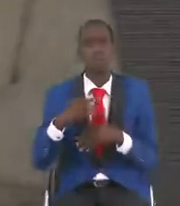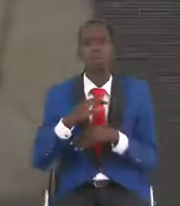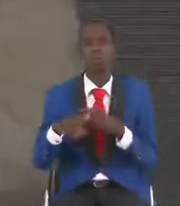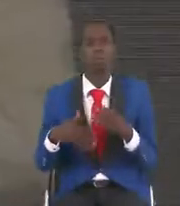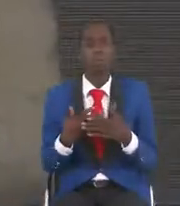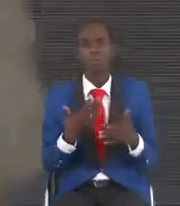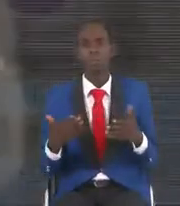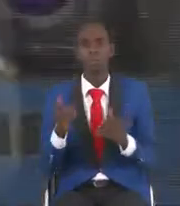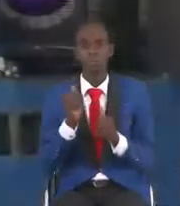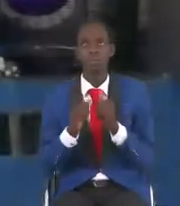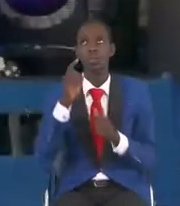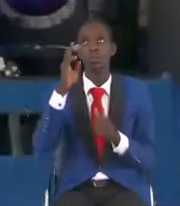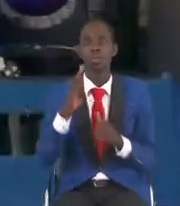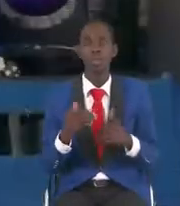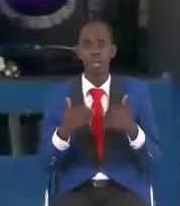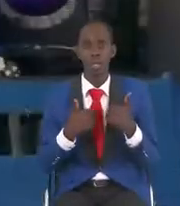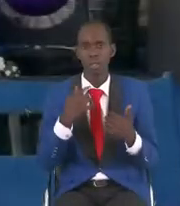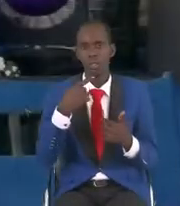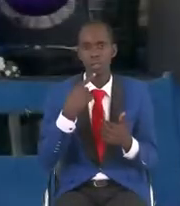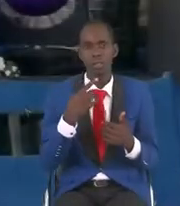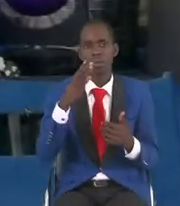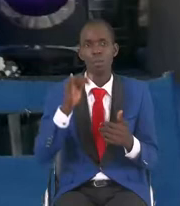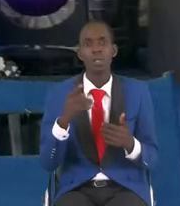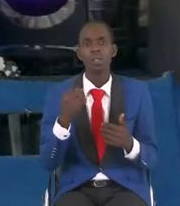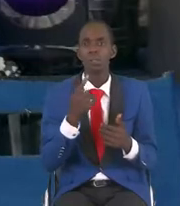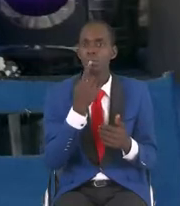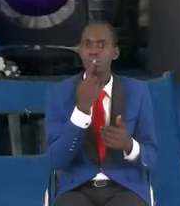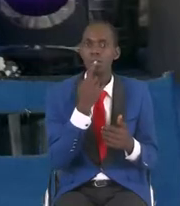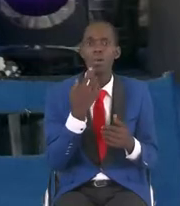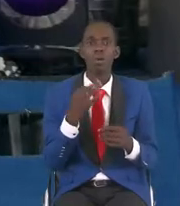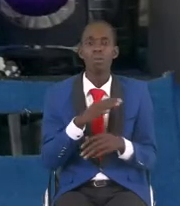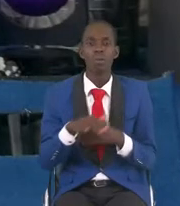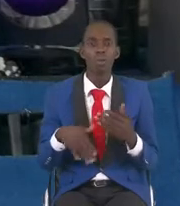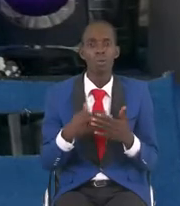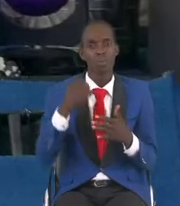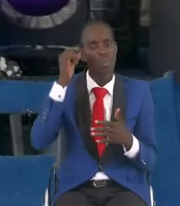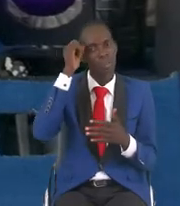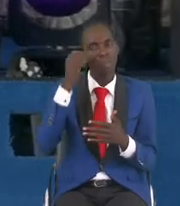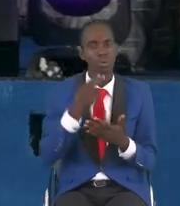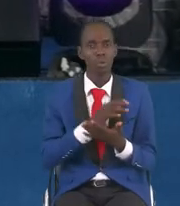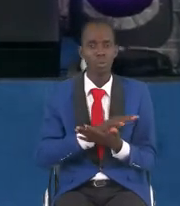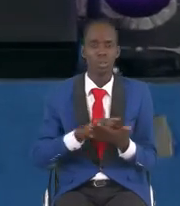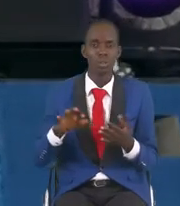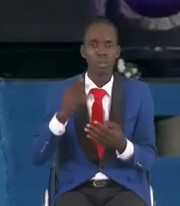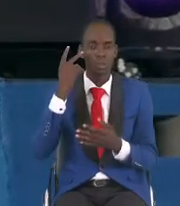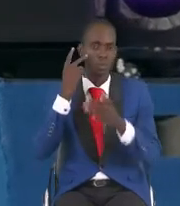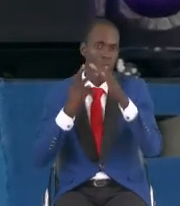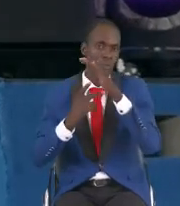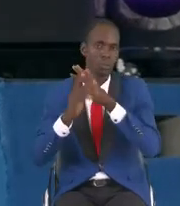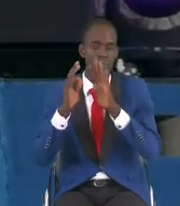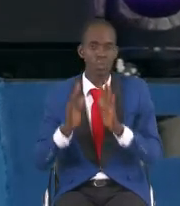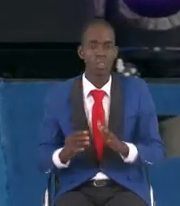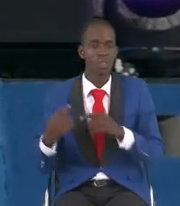God has spoken by the mouth of all his holy prophets since the world